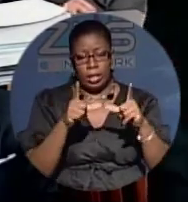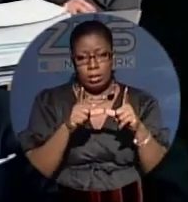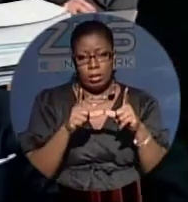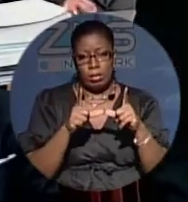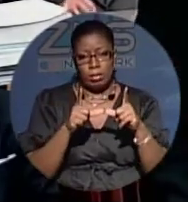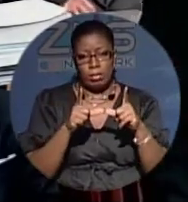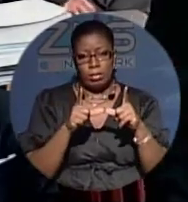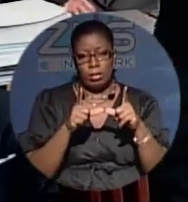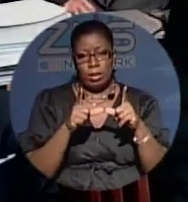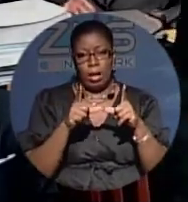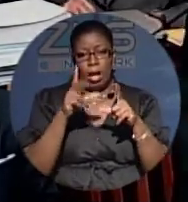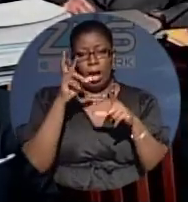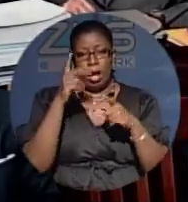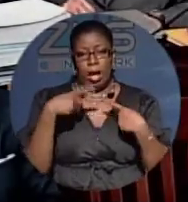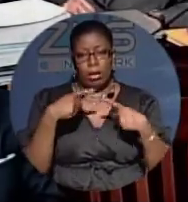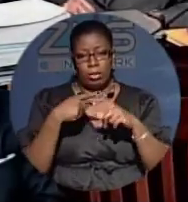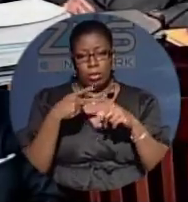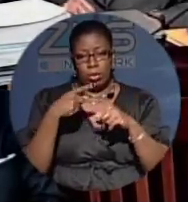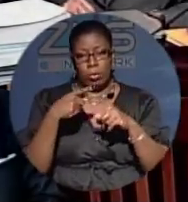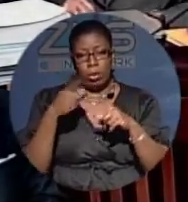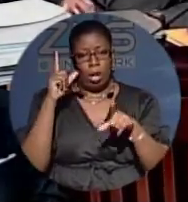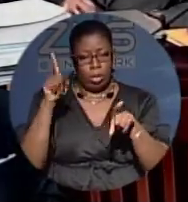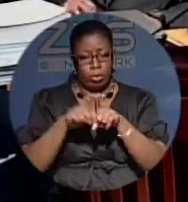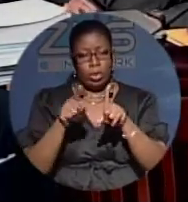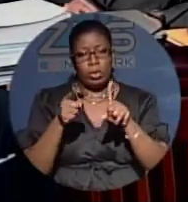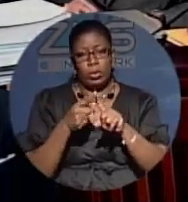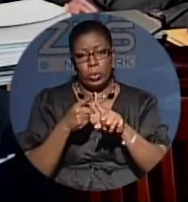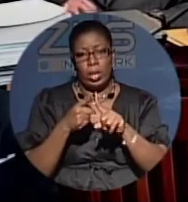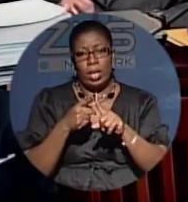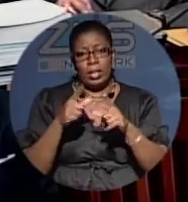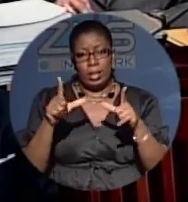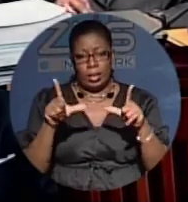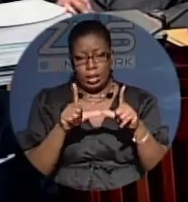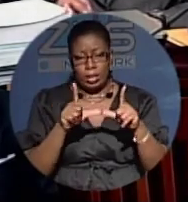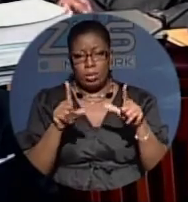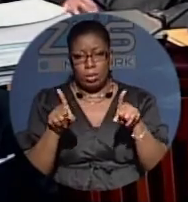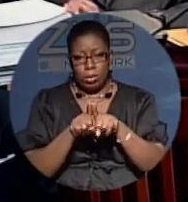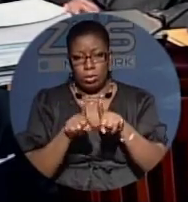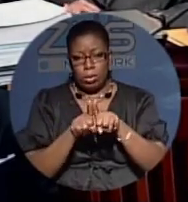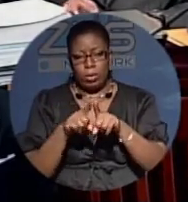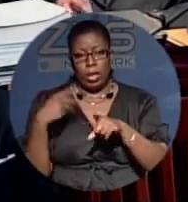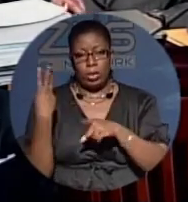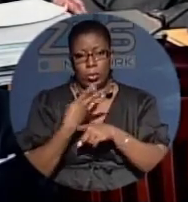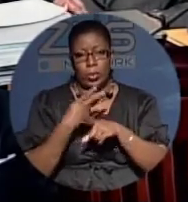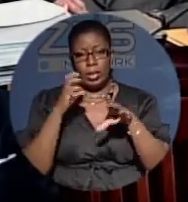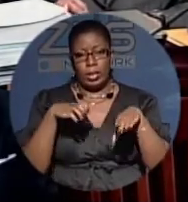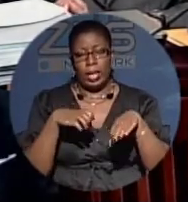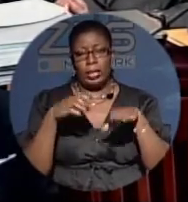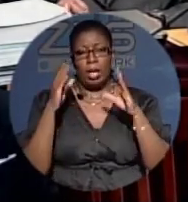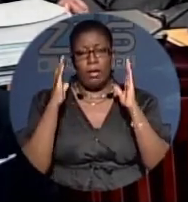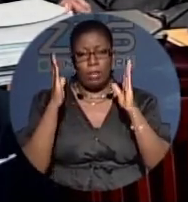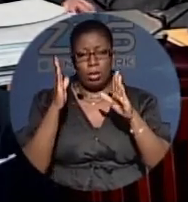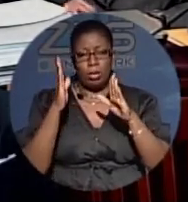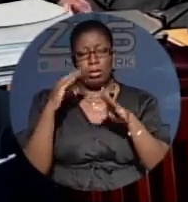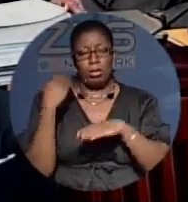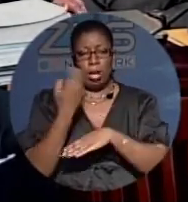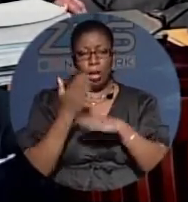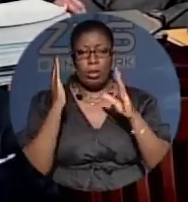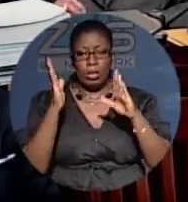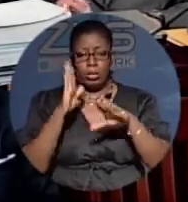the requirements of the license, and that we are able to focus our